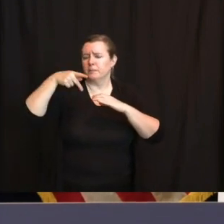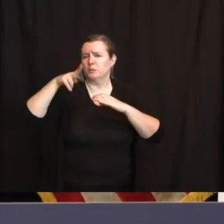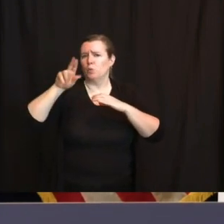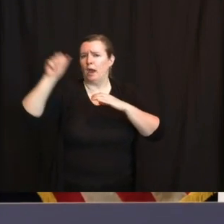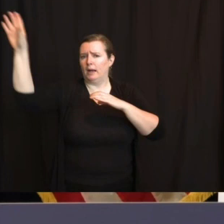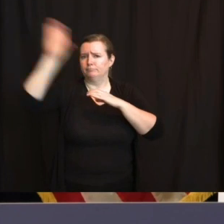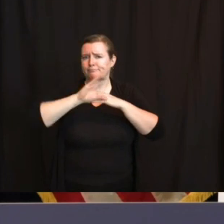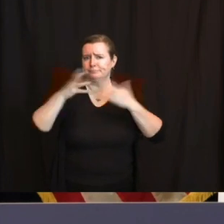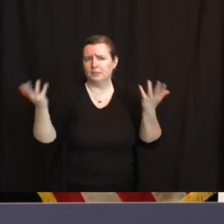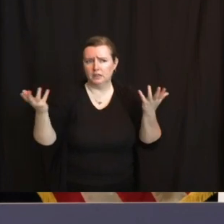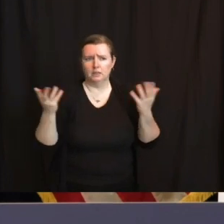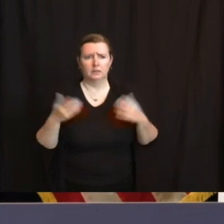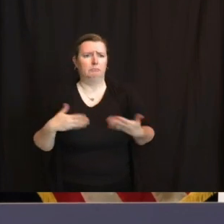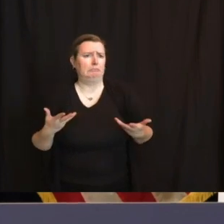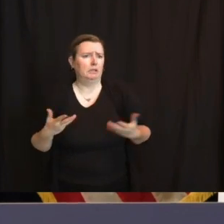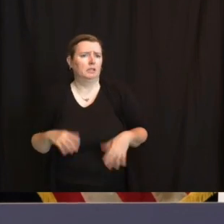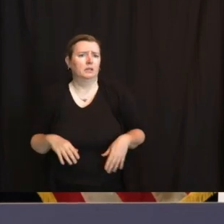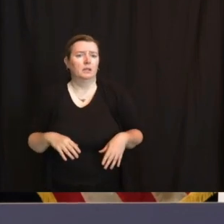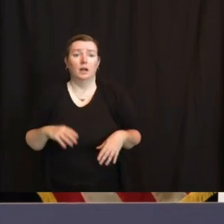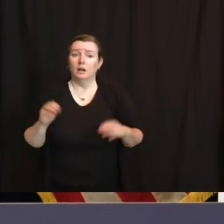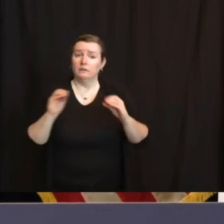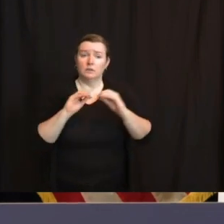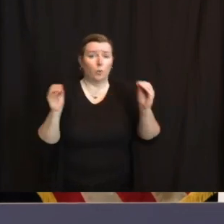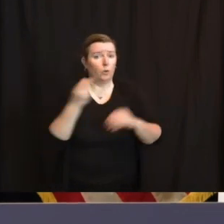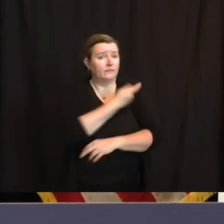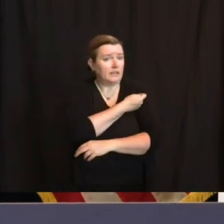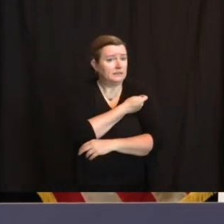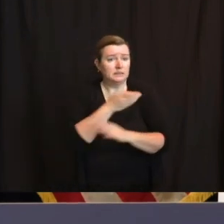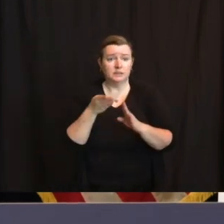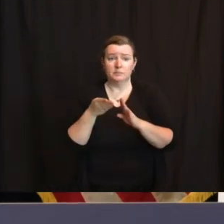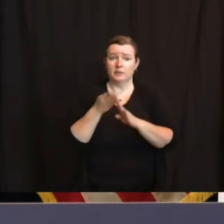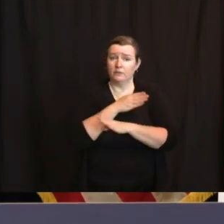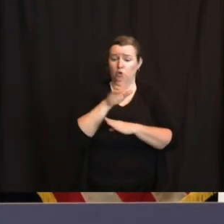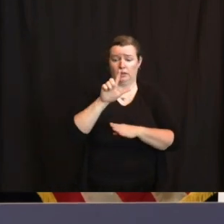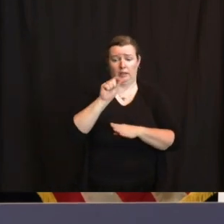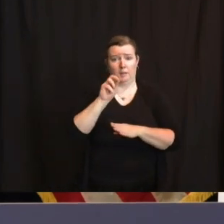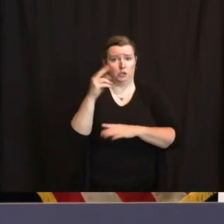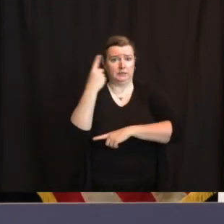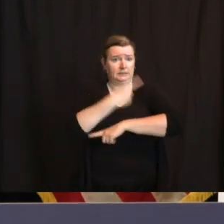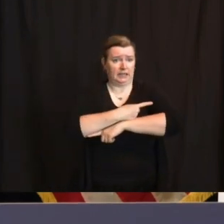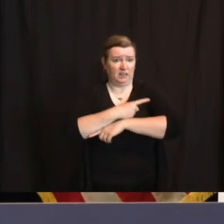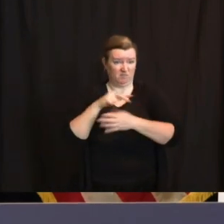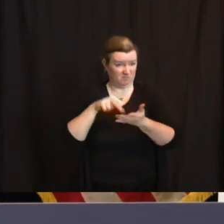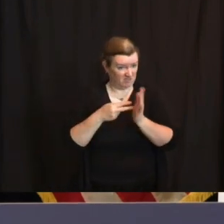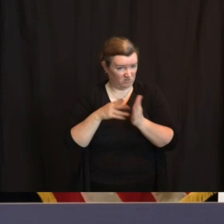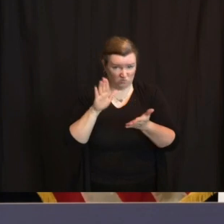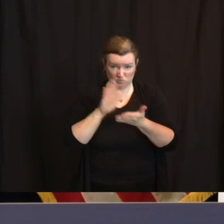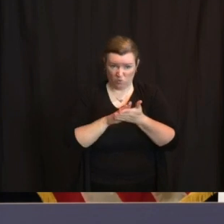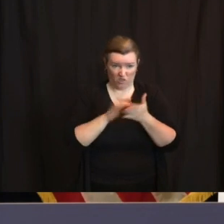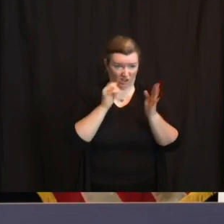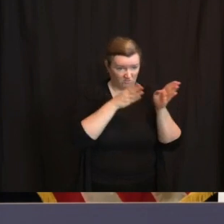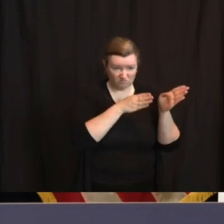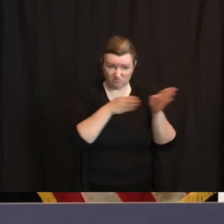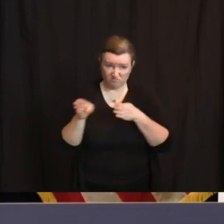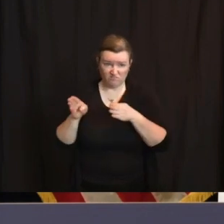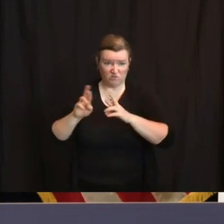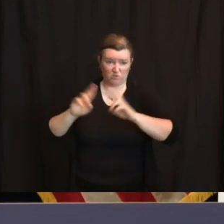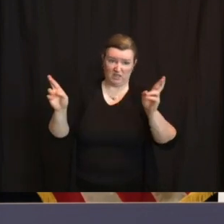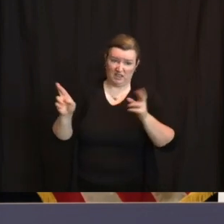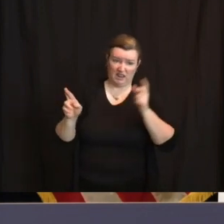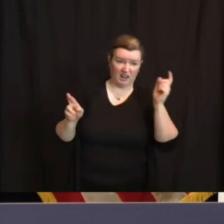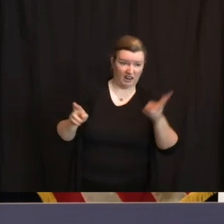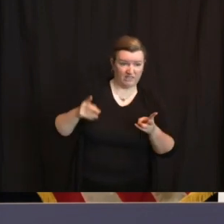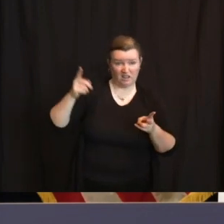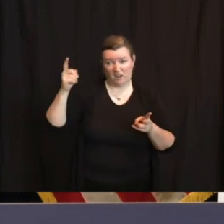And last one, if there's no vaccine by Labor Day, does that mean schools should prepare for some sort of hybrid in-person, online, or split